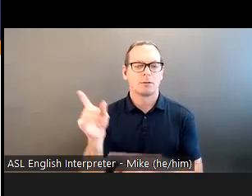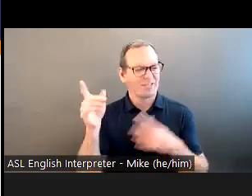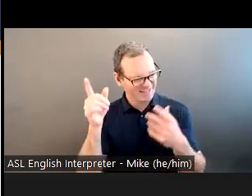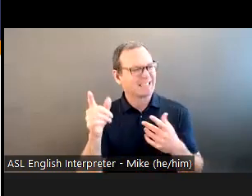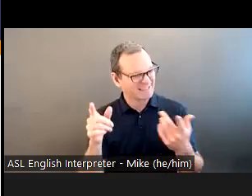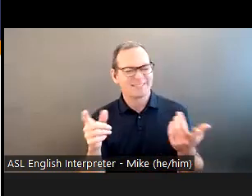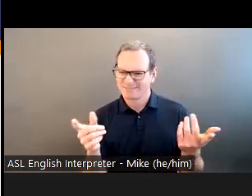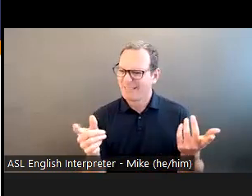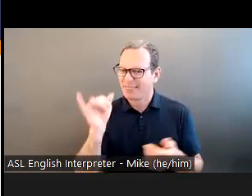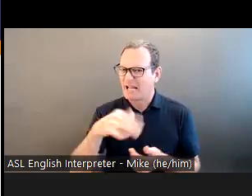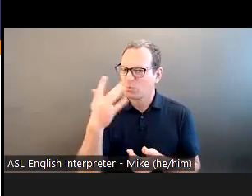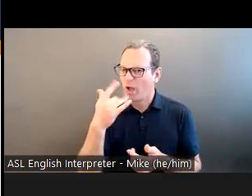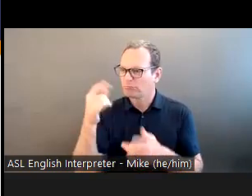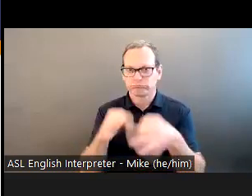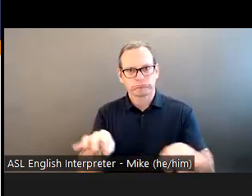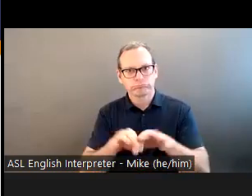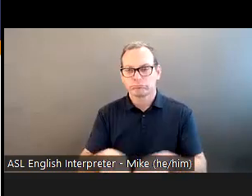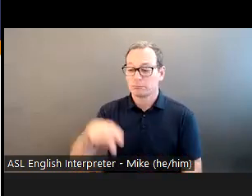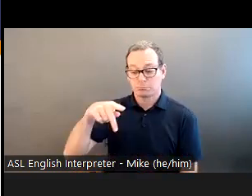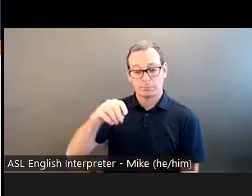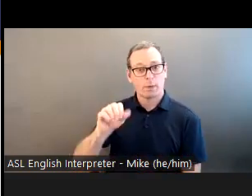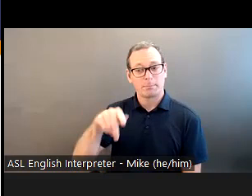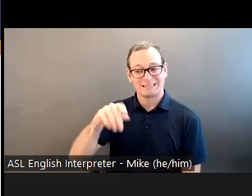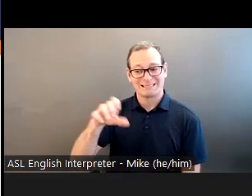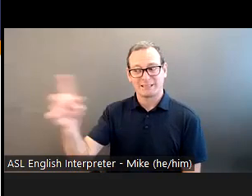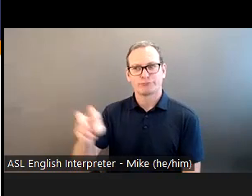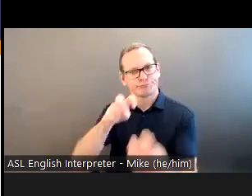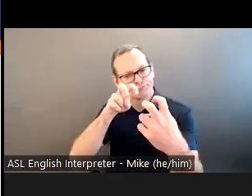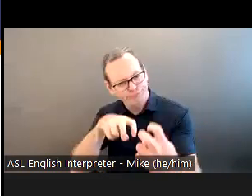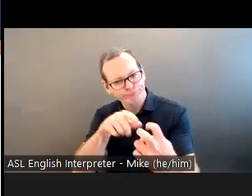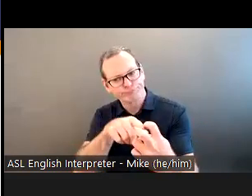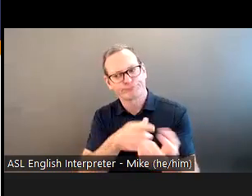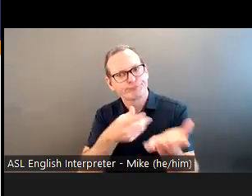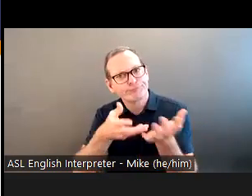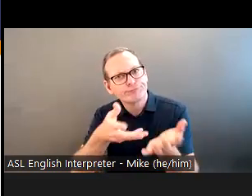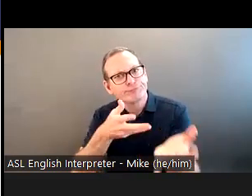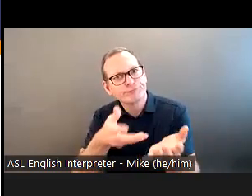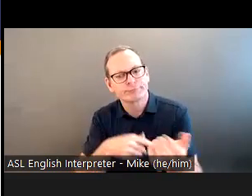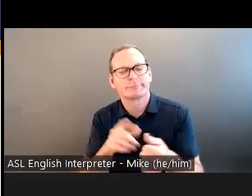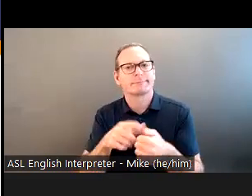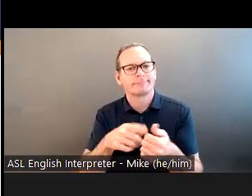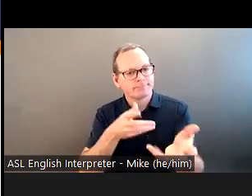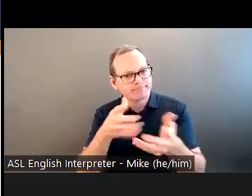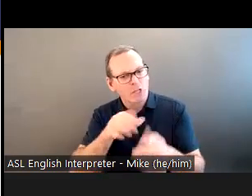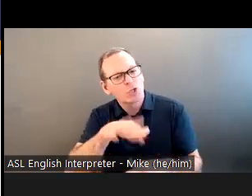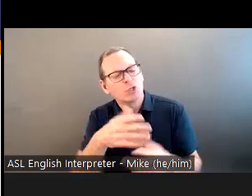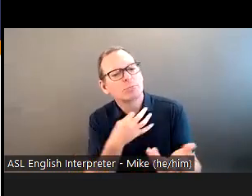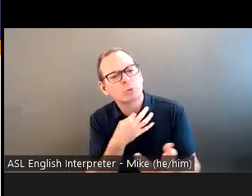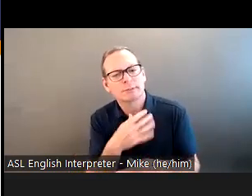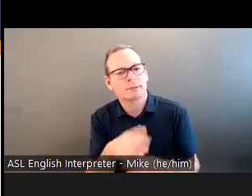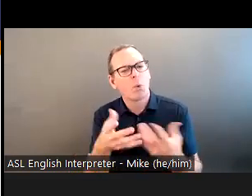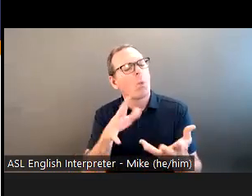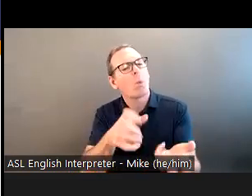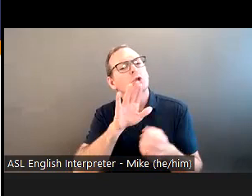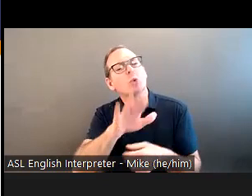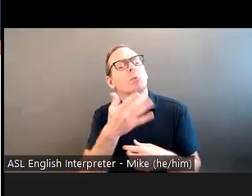certain situations, or what your views on medical procedures are, so that they know, okay, just because I believe